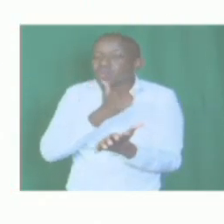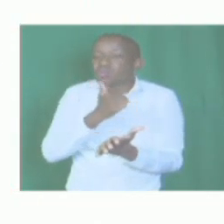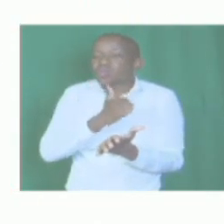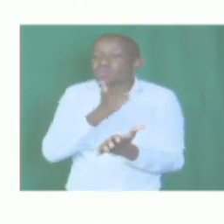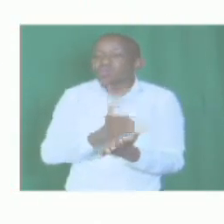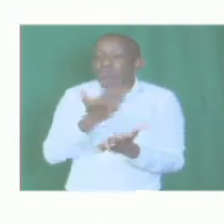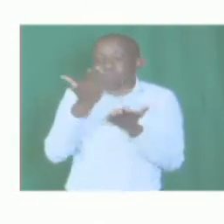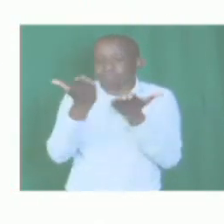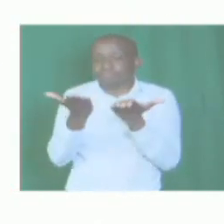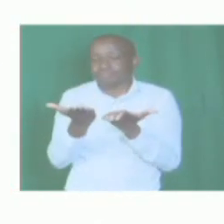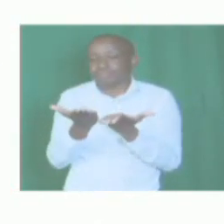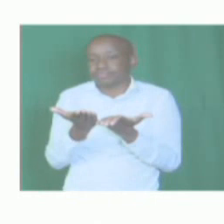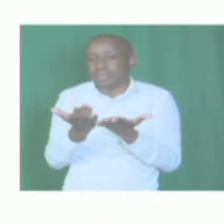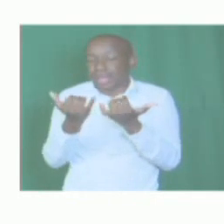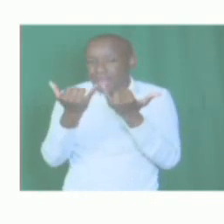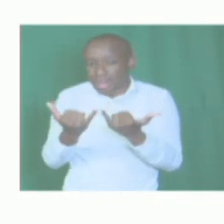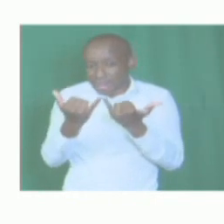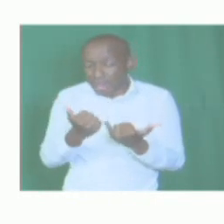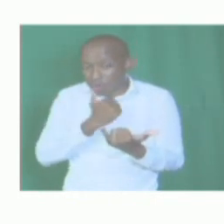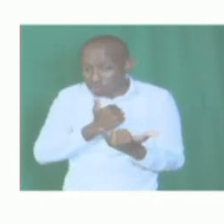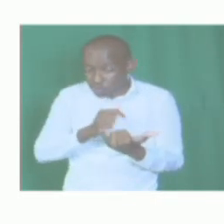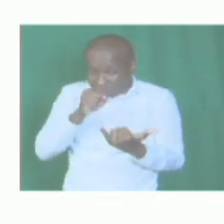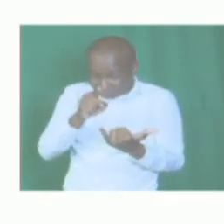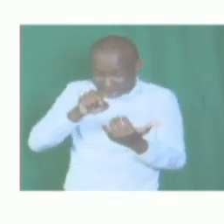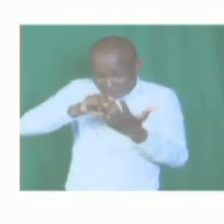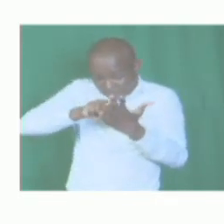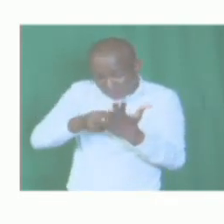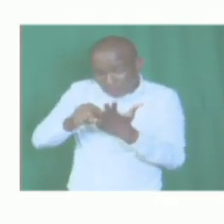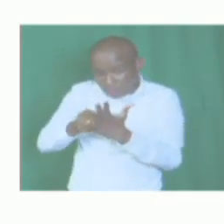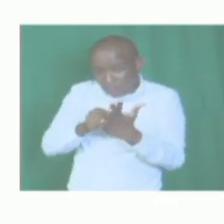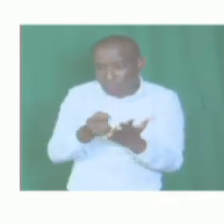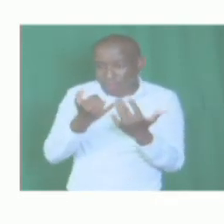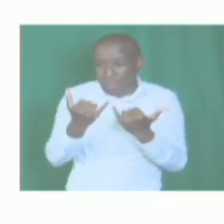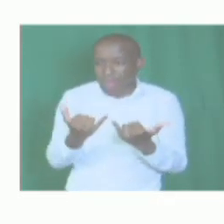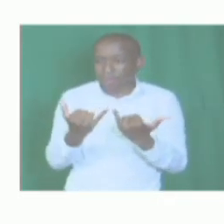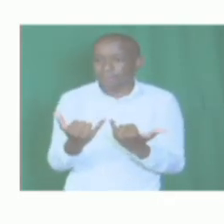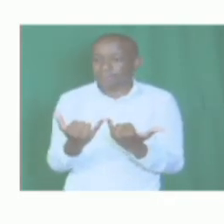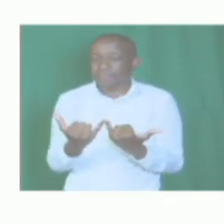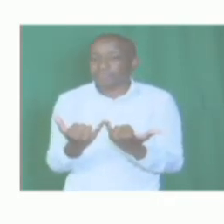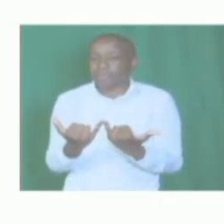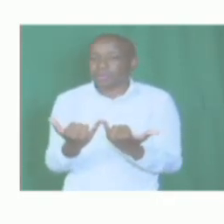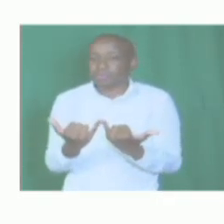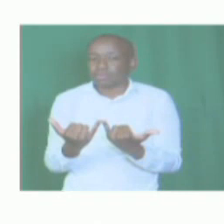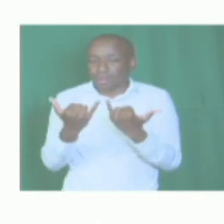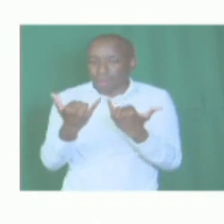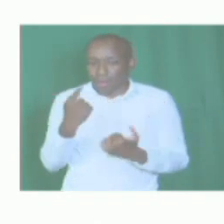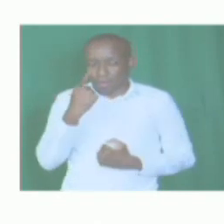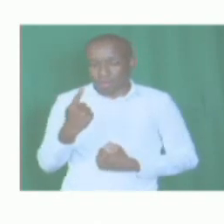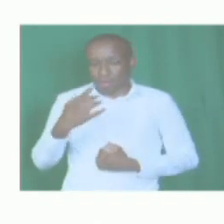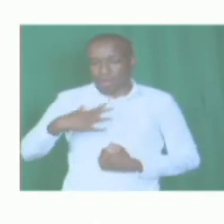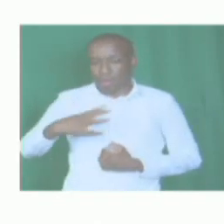What we want to do is to use these points. But let us go on to the next slide.